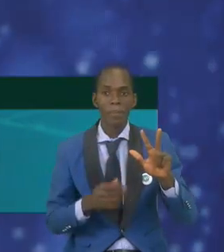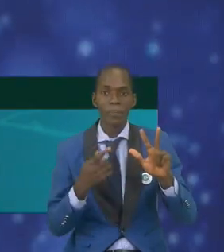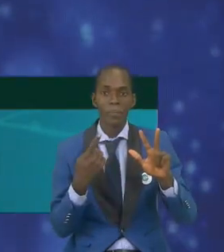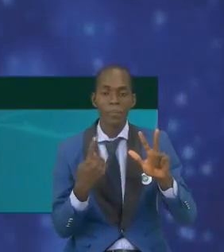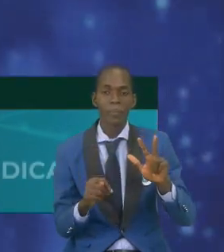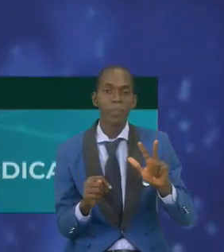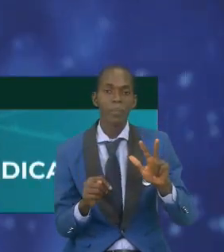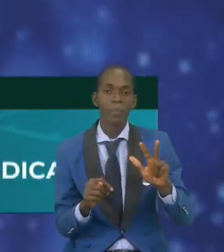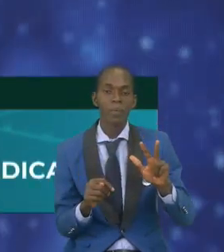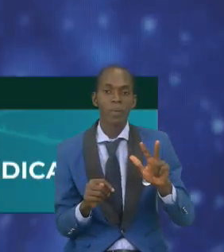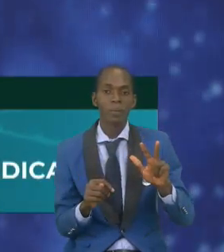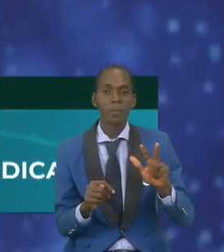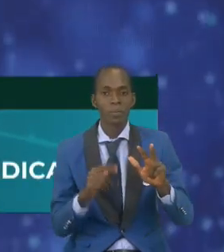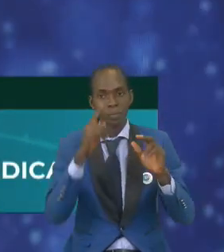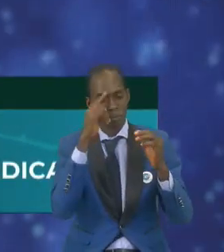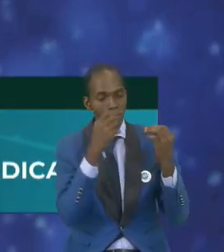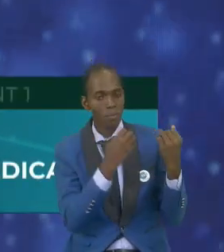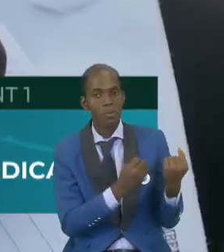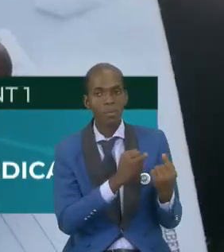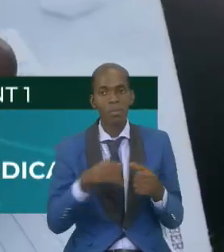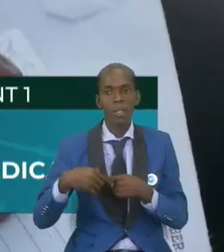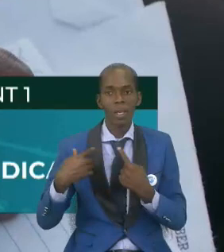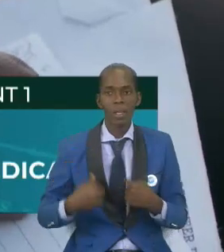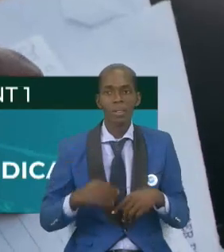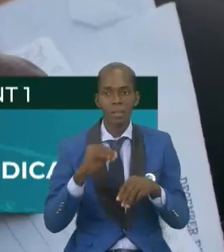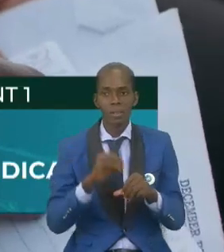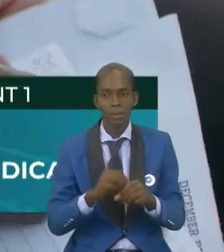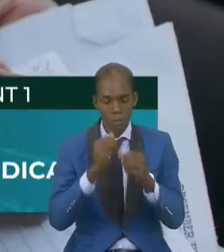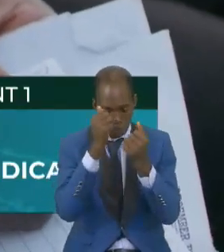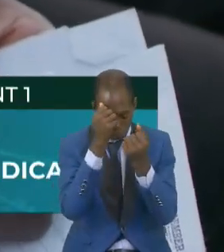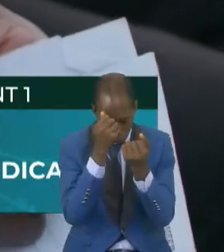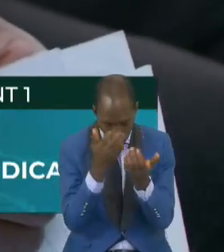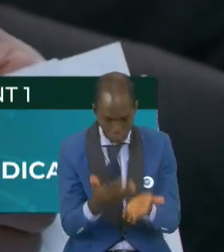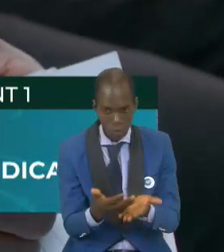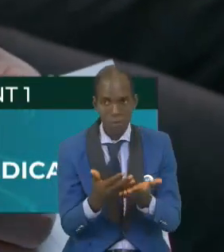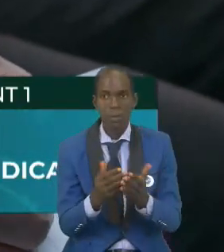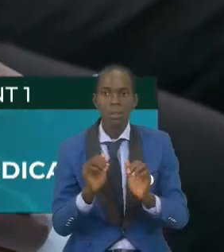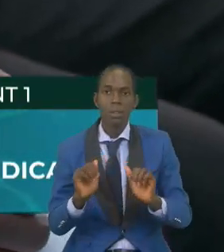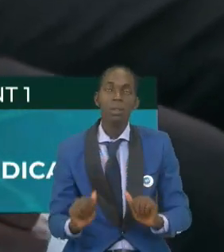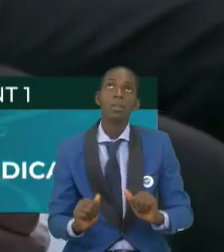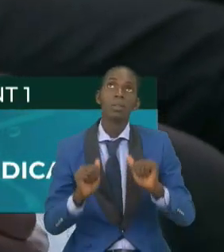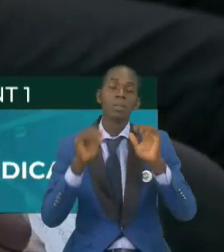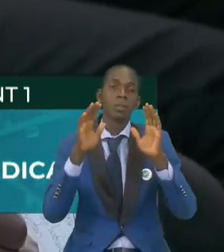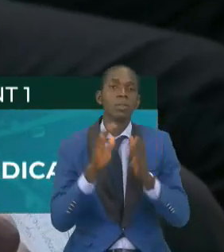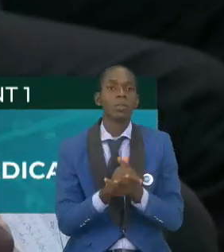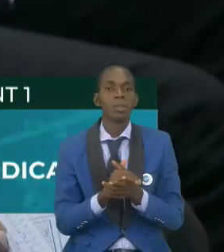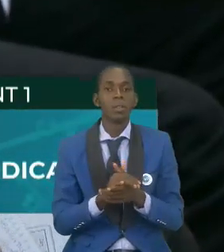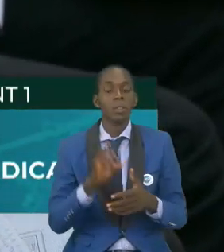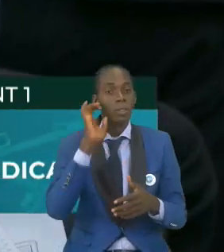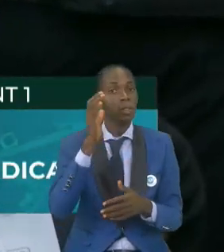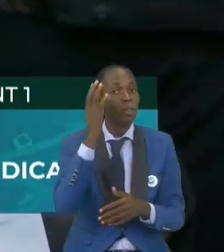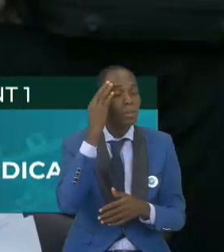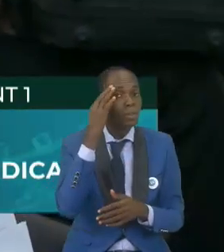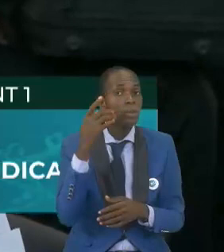in submissive dedication. He knew the edict. He knew the decree. He knew